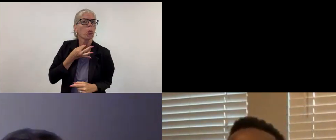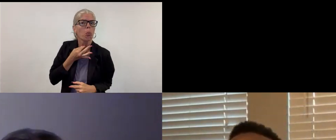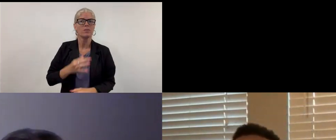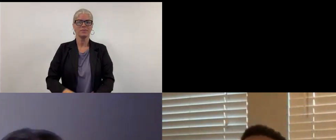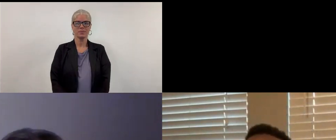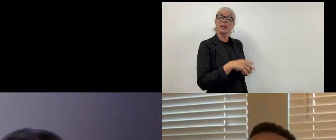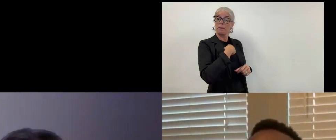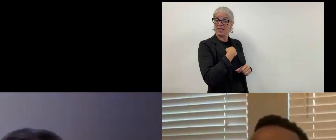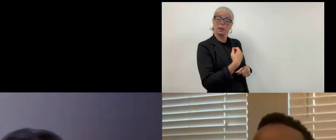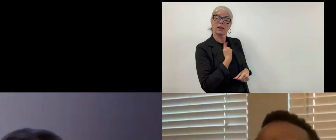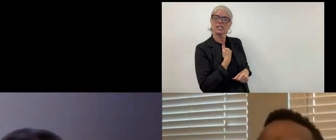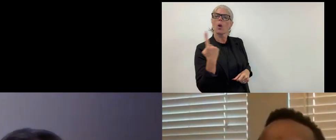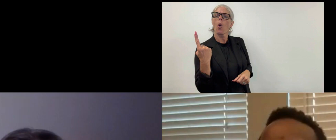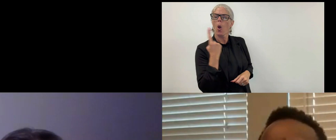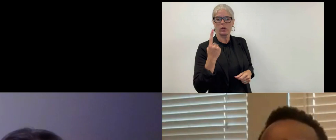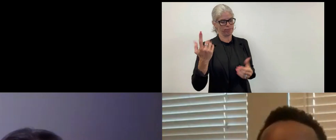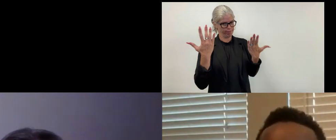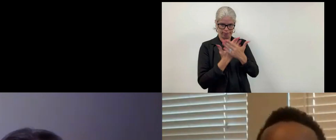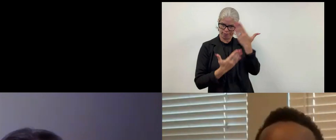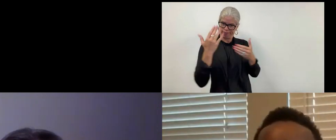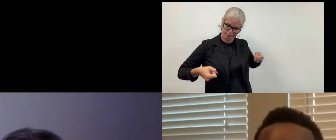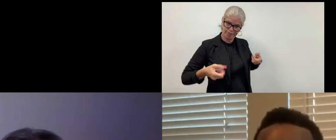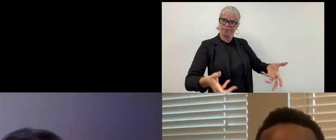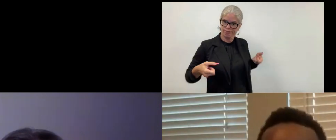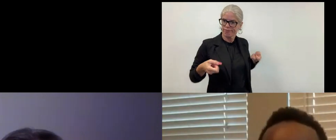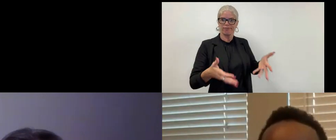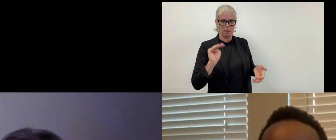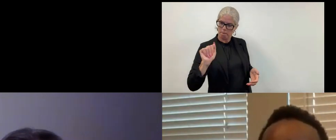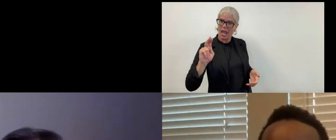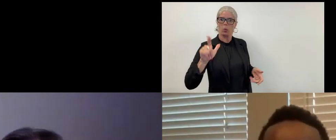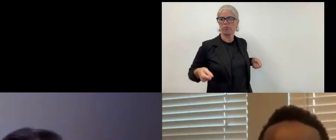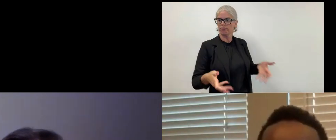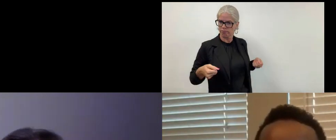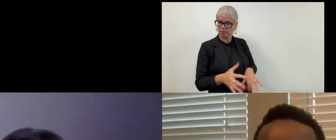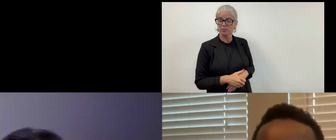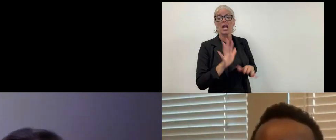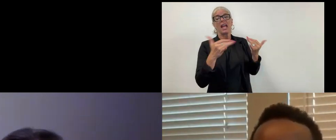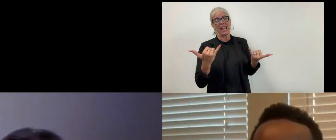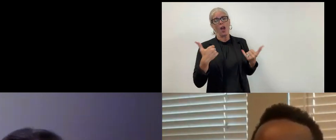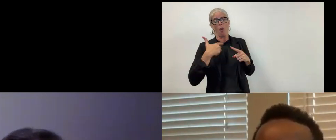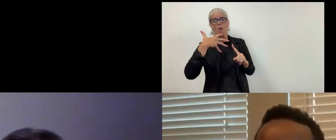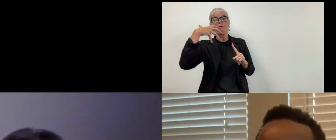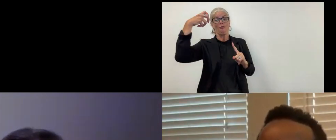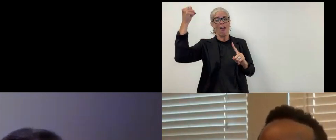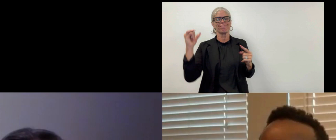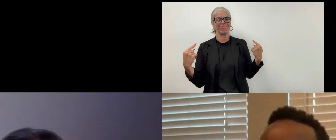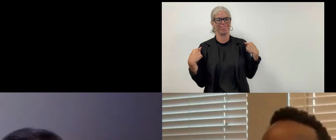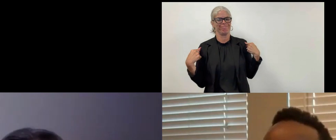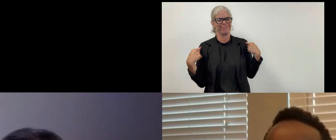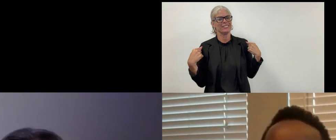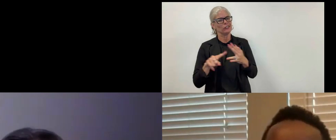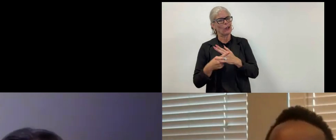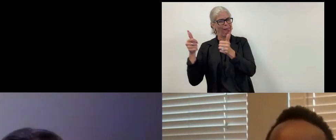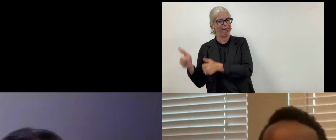around? Absolutely. So when I travel, always a manual chair. I only own a manual chair. As